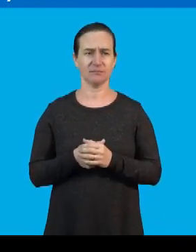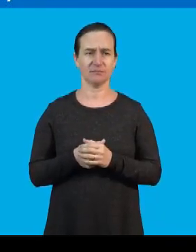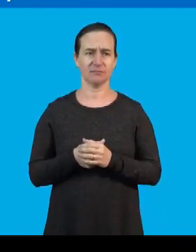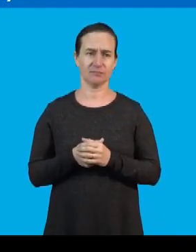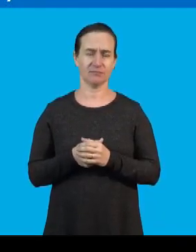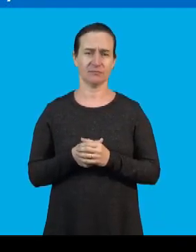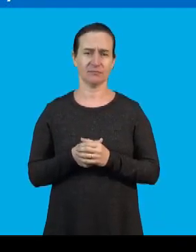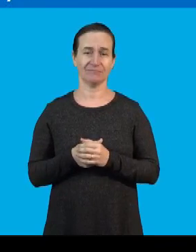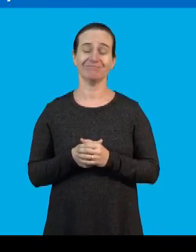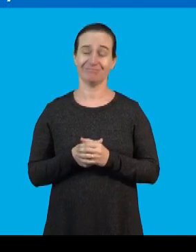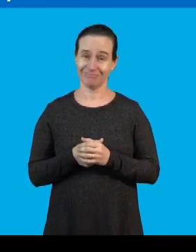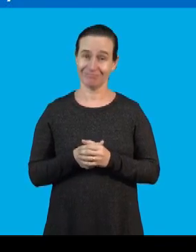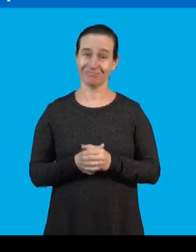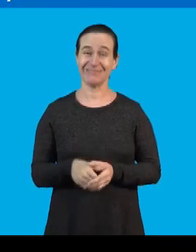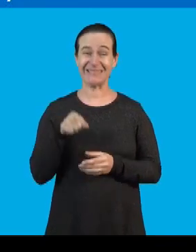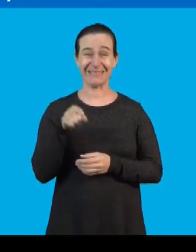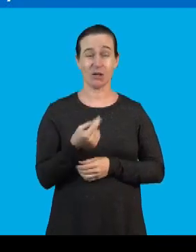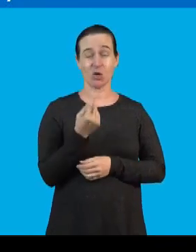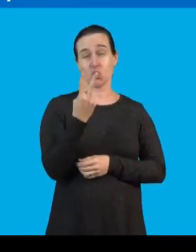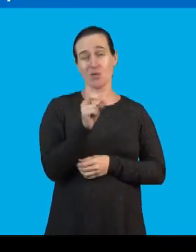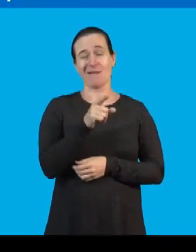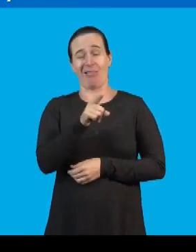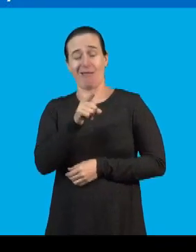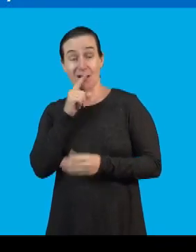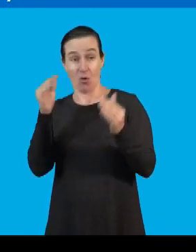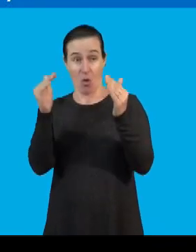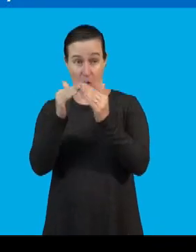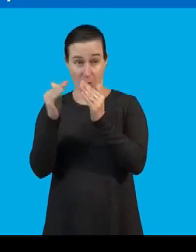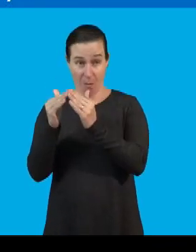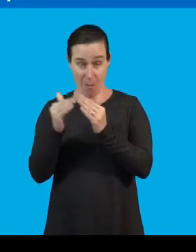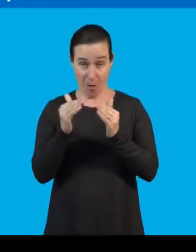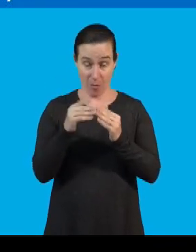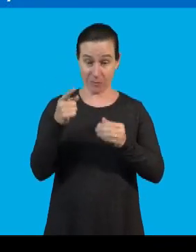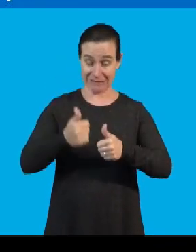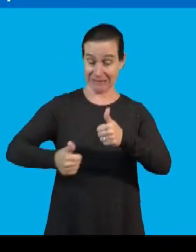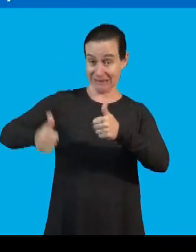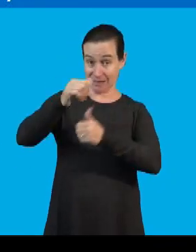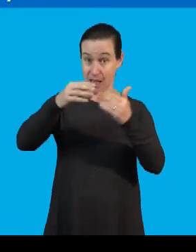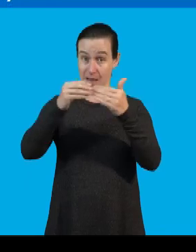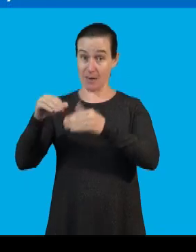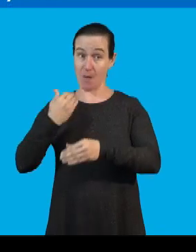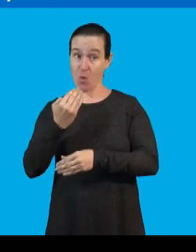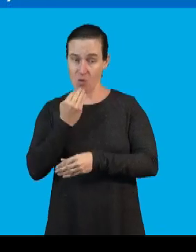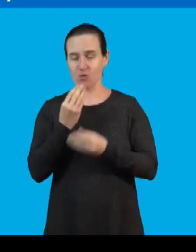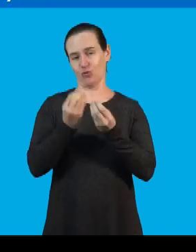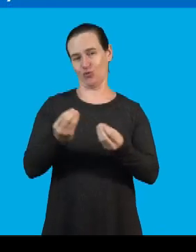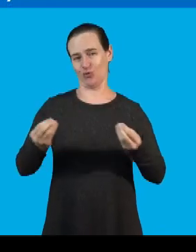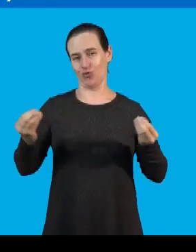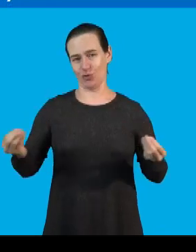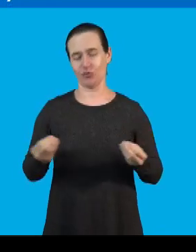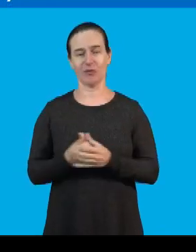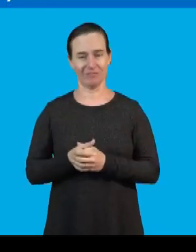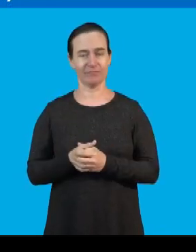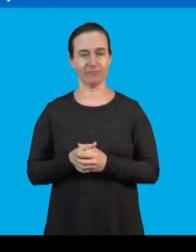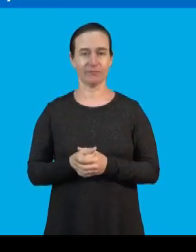if we can find that in the text, okay? Let's look at our response quickly that I exposed earlier. About